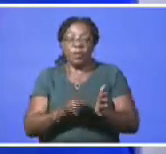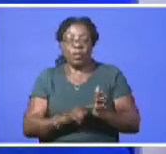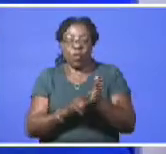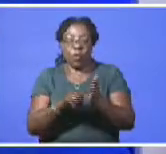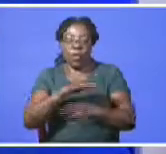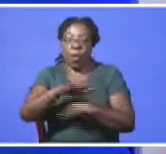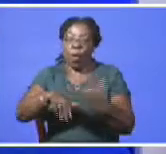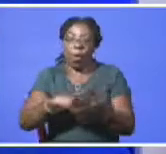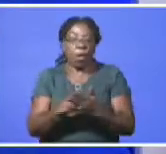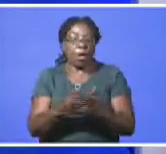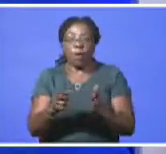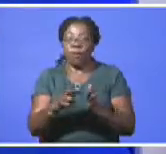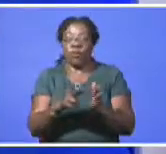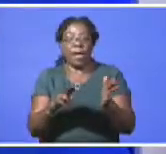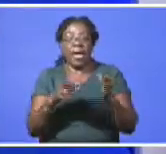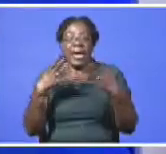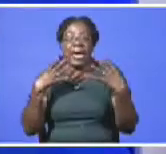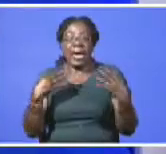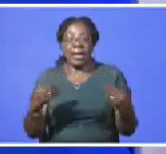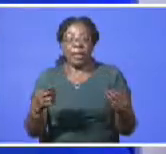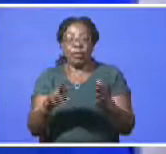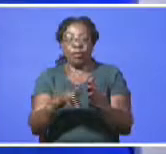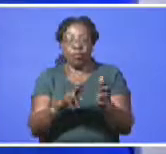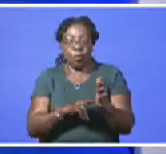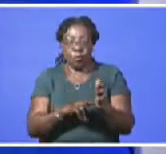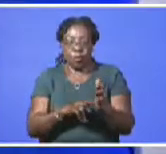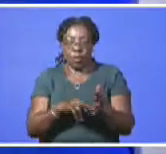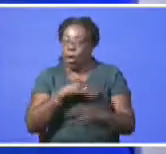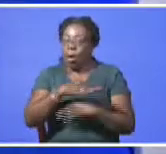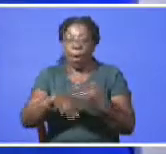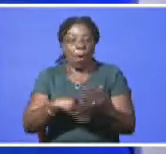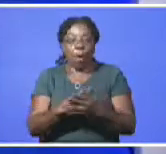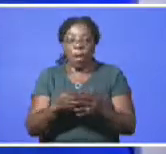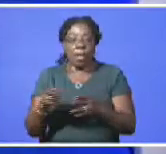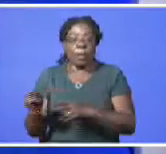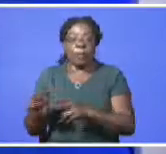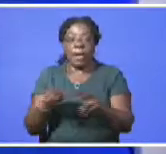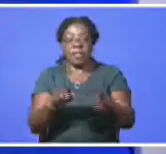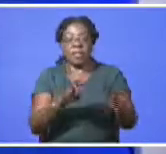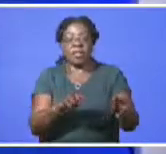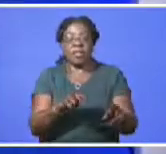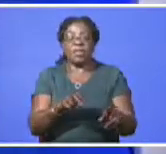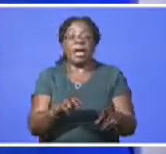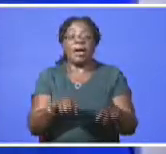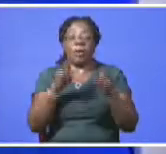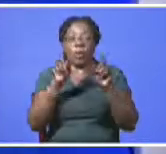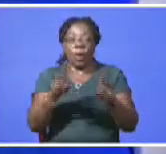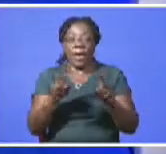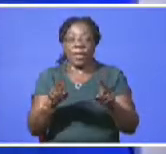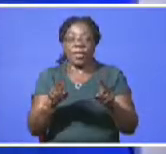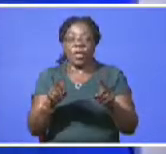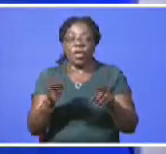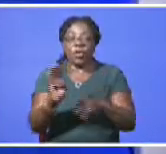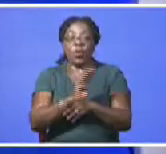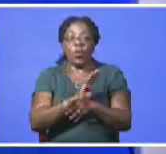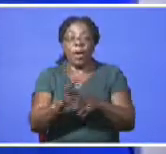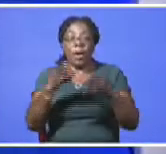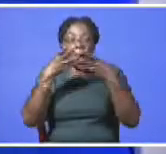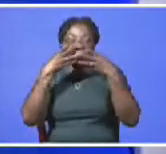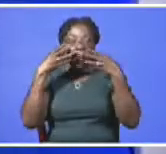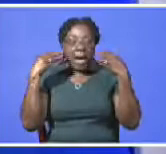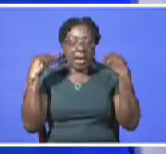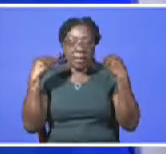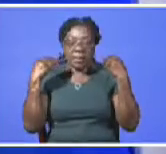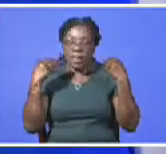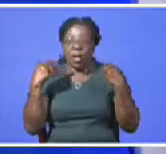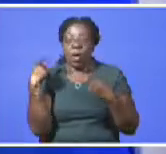guidelines. All passengers are required by law to wear masks or a face covering in public spaces, with the exception of passengers under the age